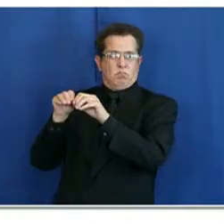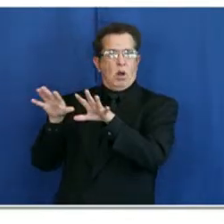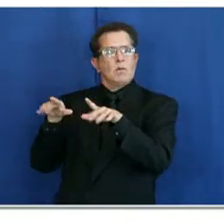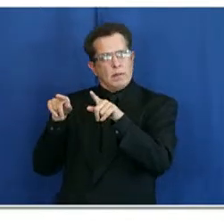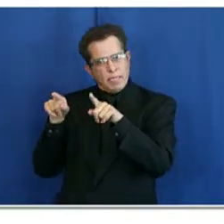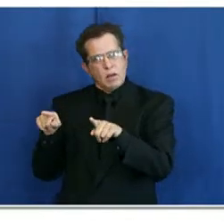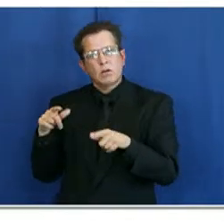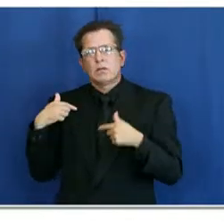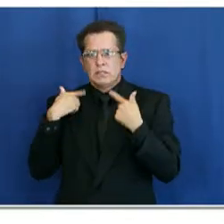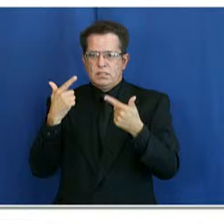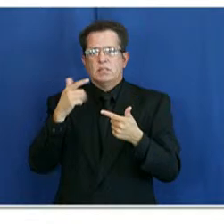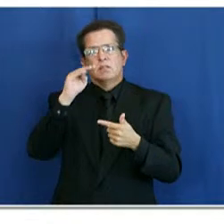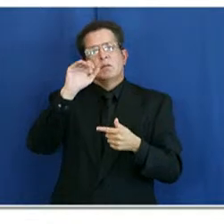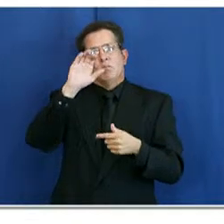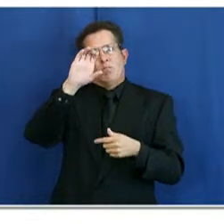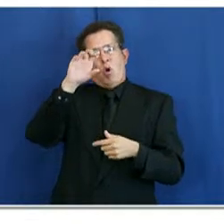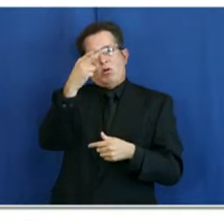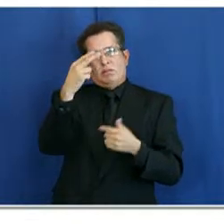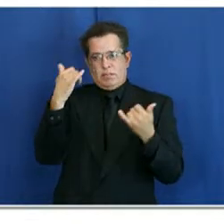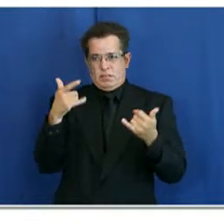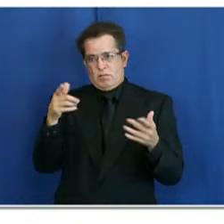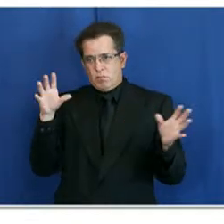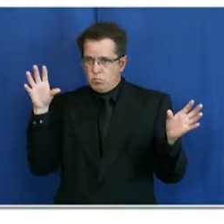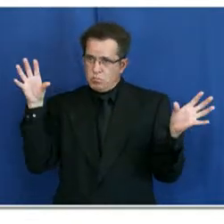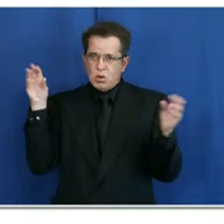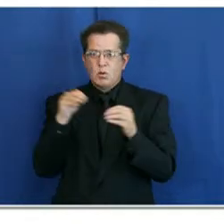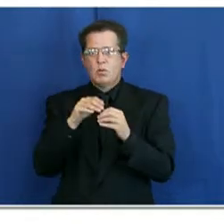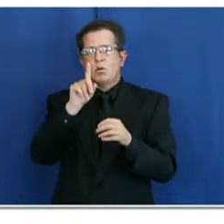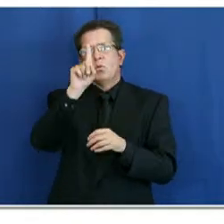March, the total community outbreaks have produced